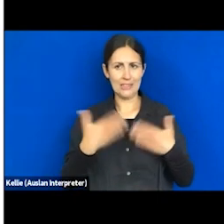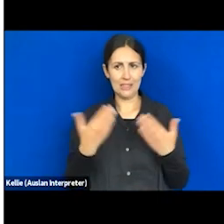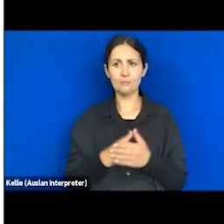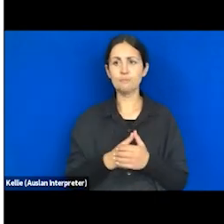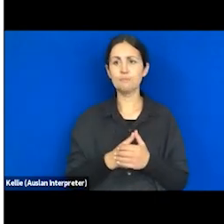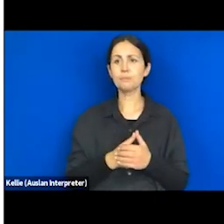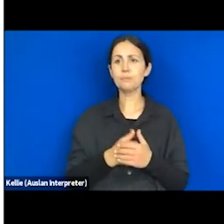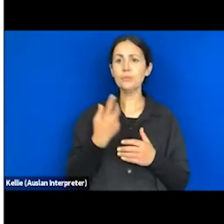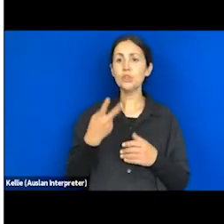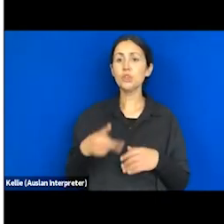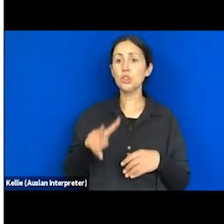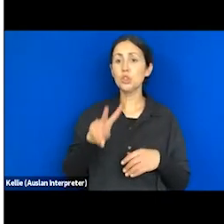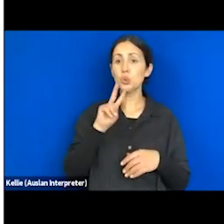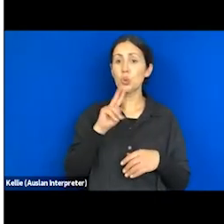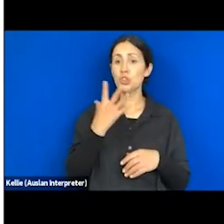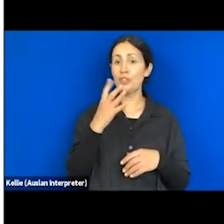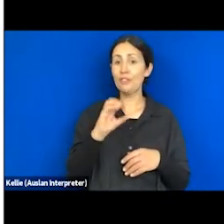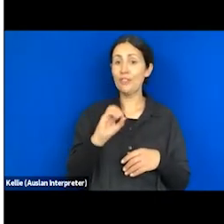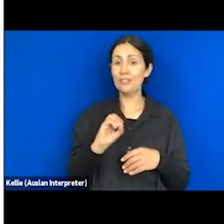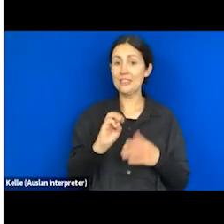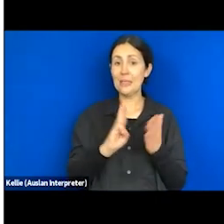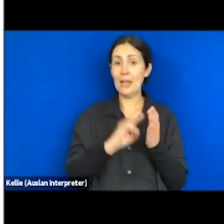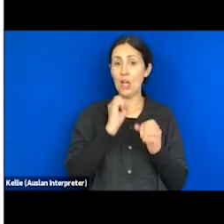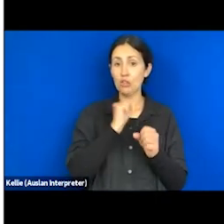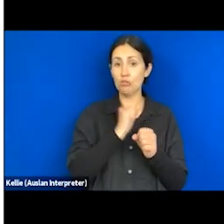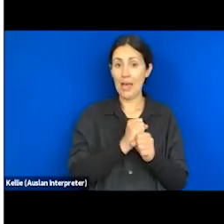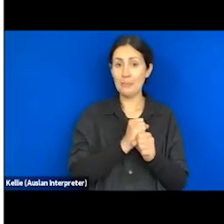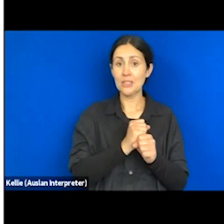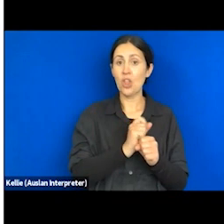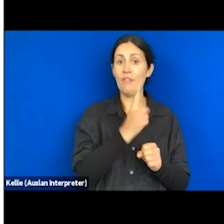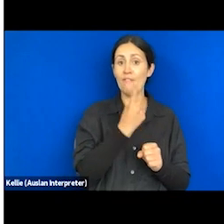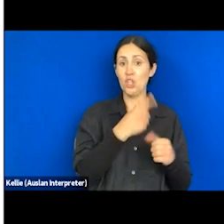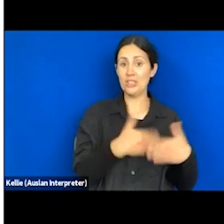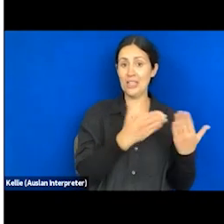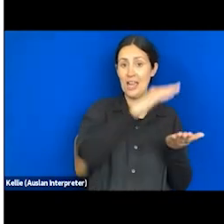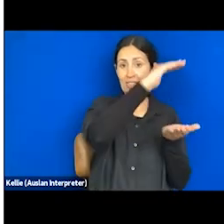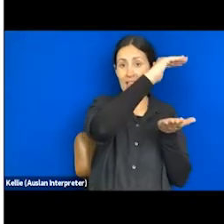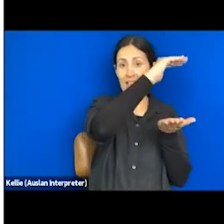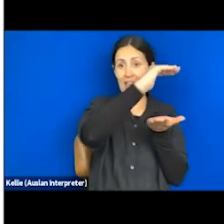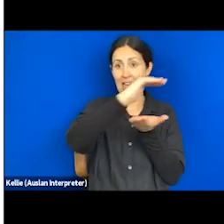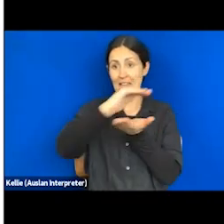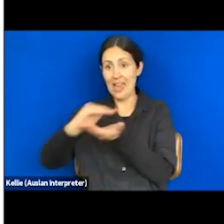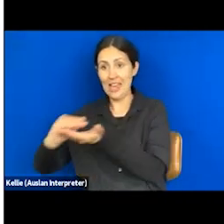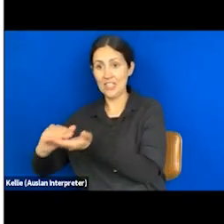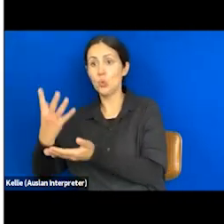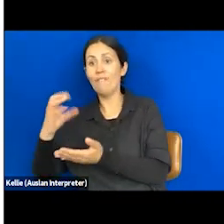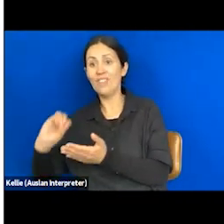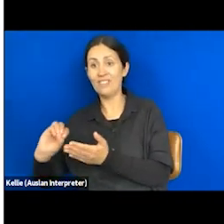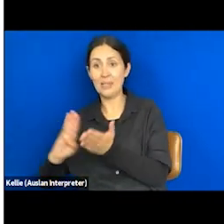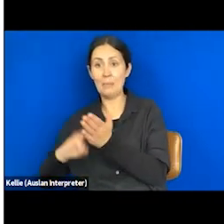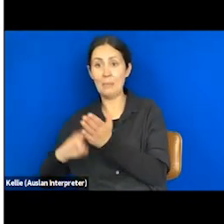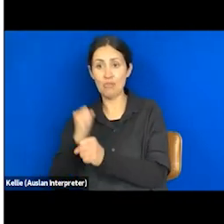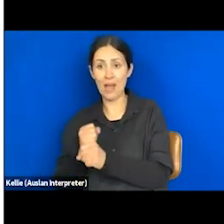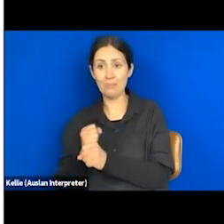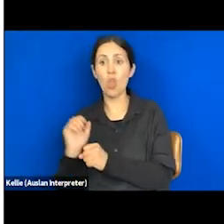of lisdexamphetamine on day 1, tapering by 50 milligrams per day until they receive 50 milligrams on day 5.